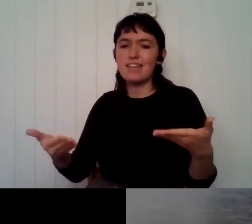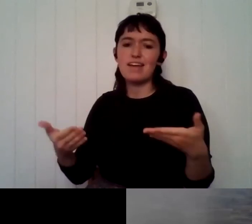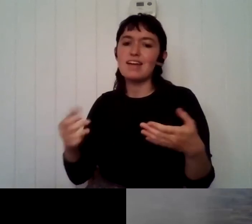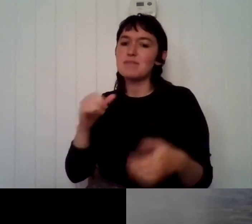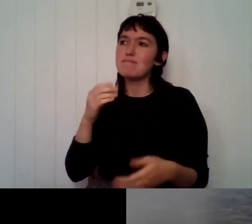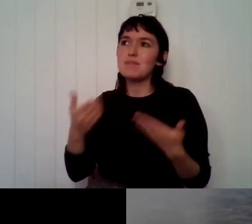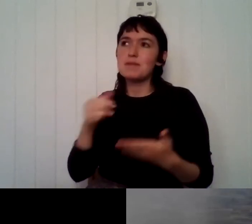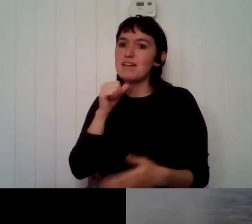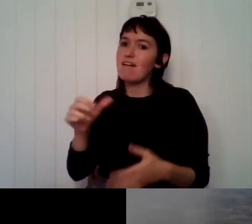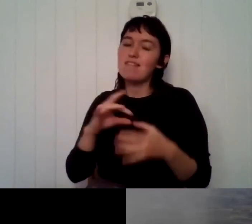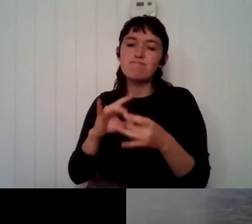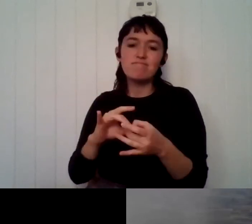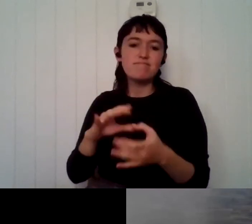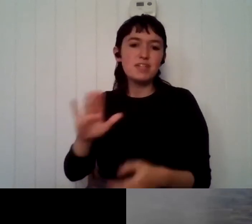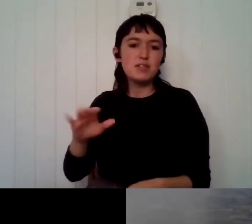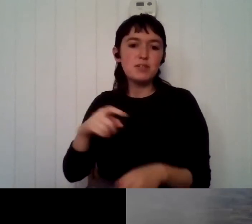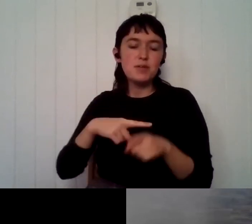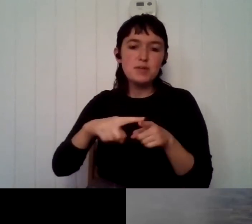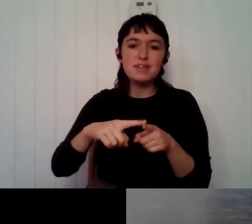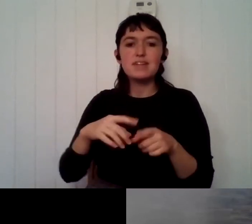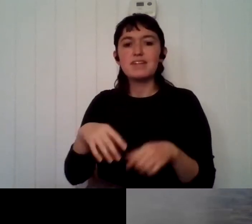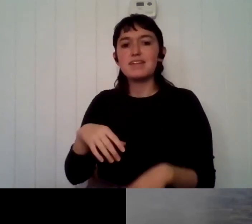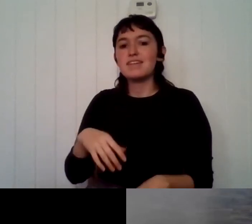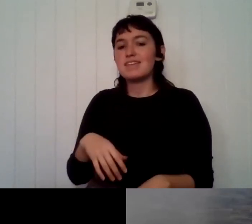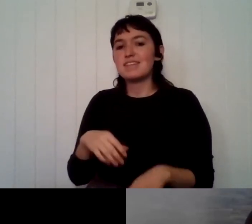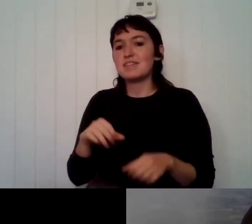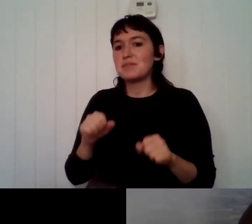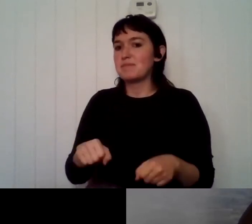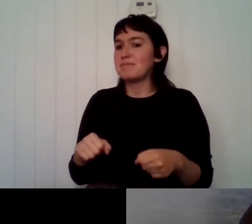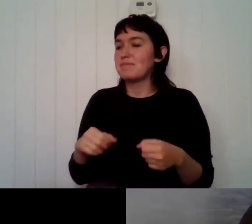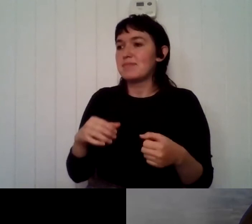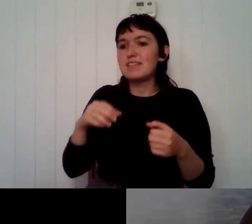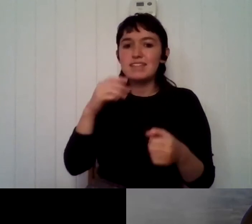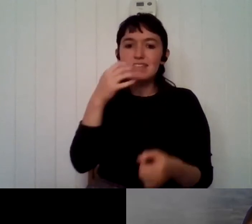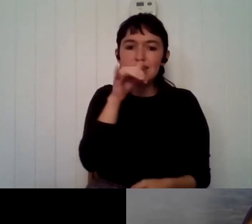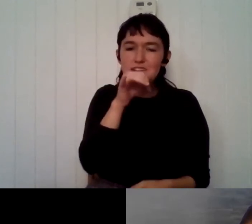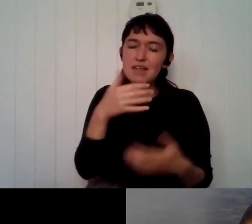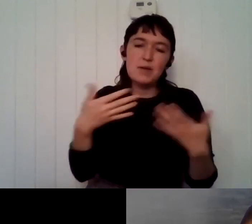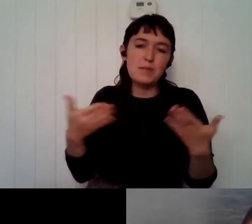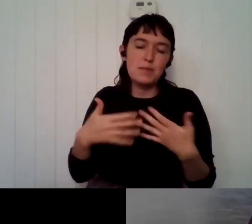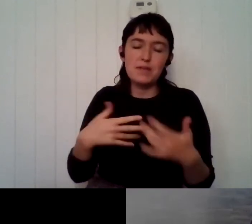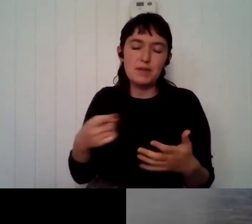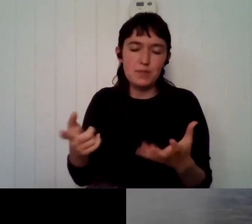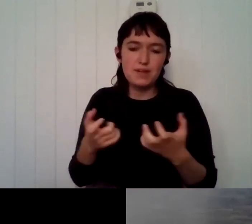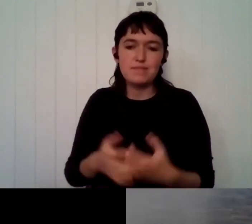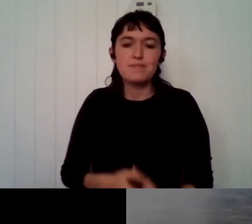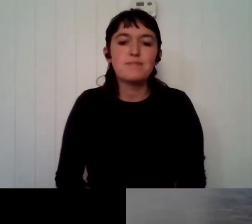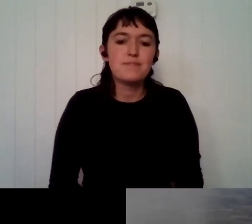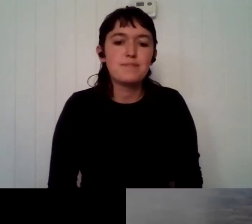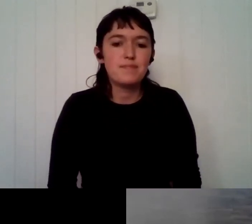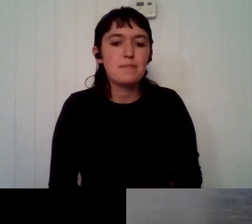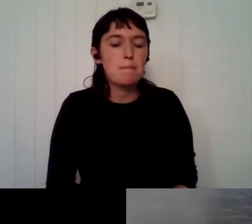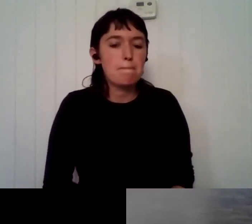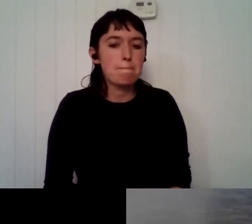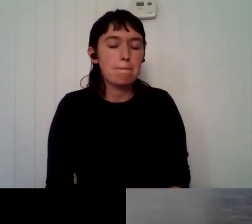important, like at the level of carry a go bag or have a go bag in your car or whatever. I think the